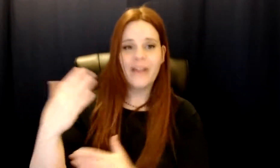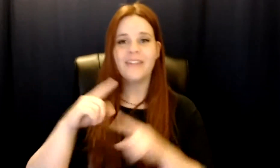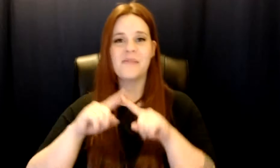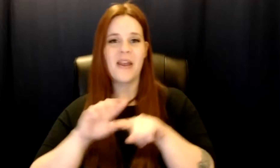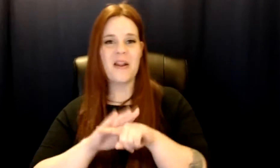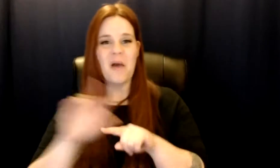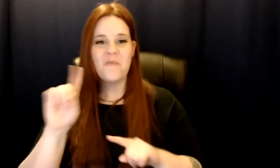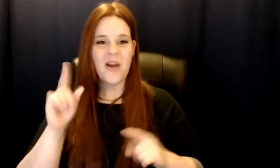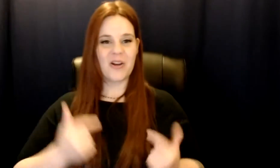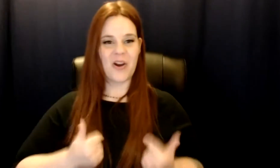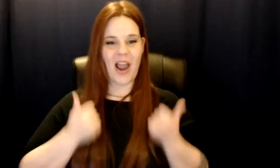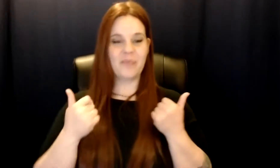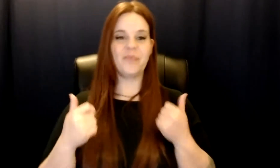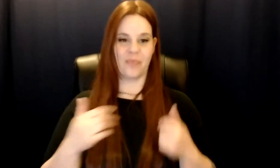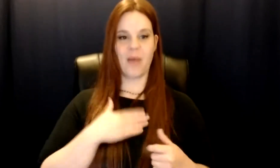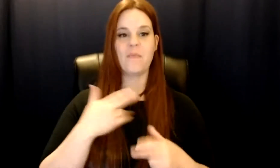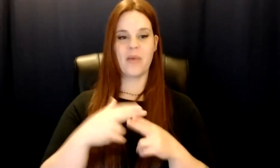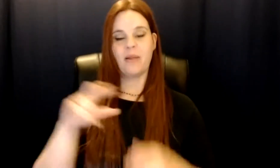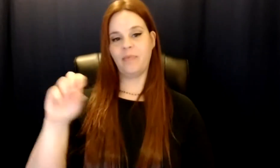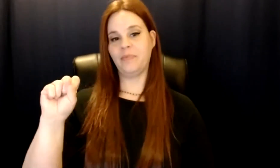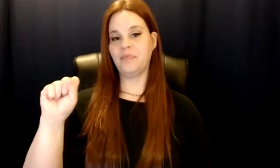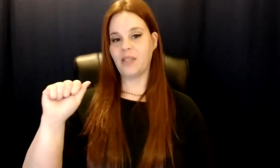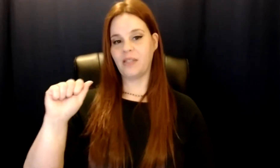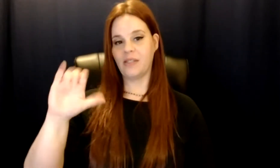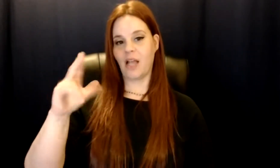are. My name is Sachin Pavithran.